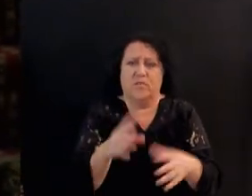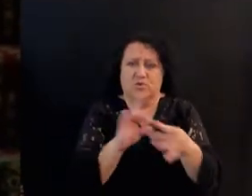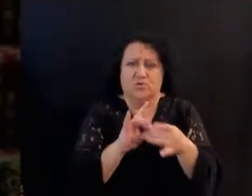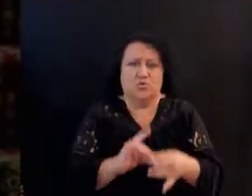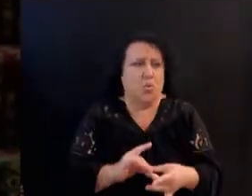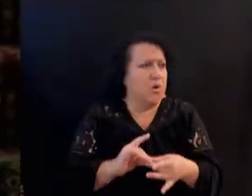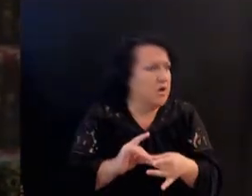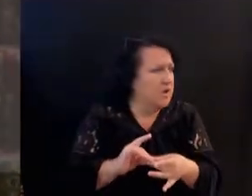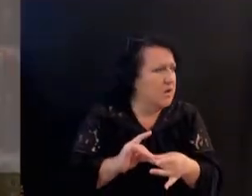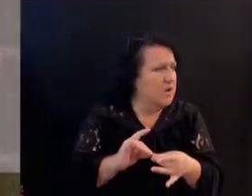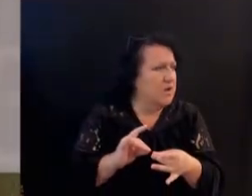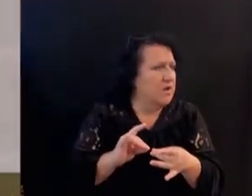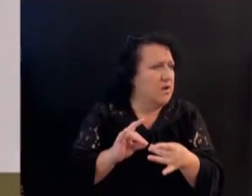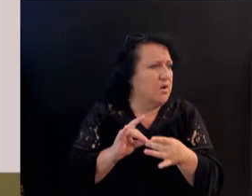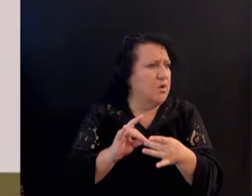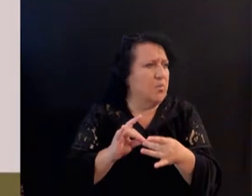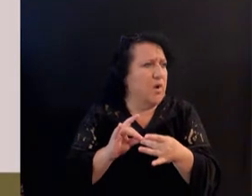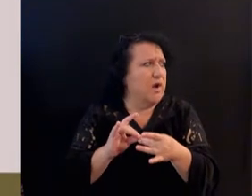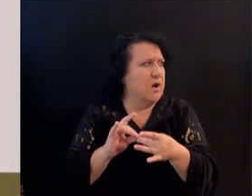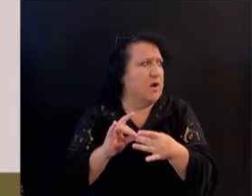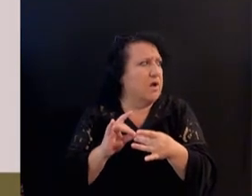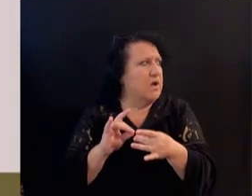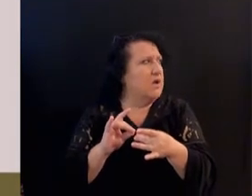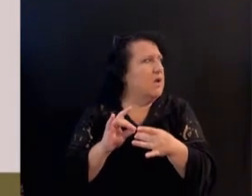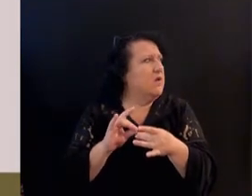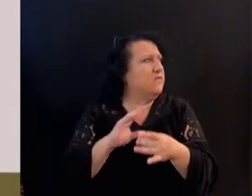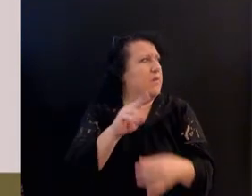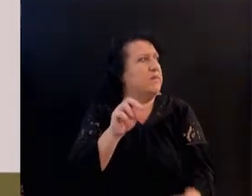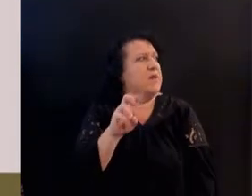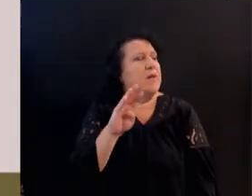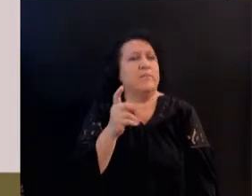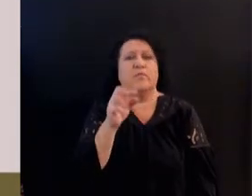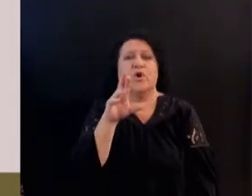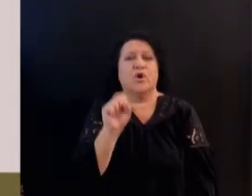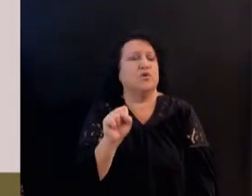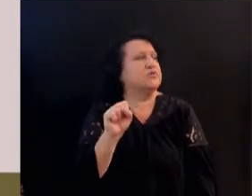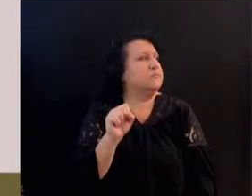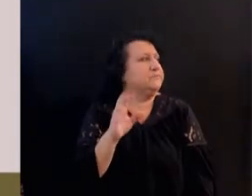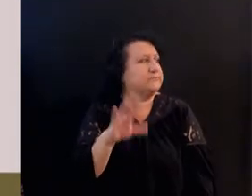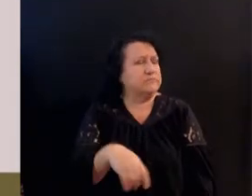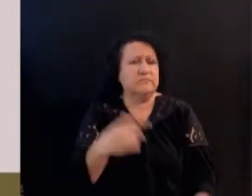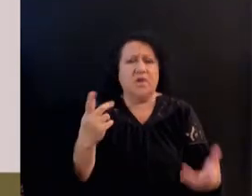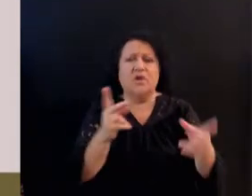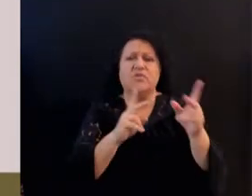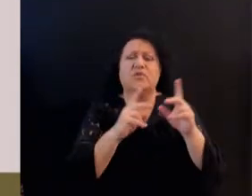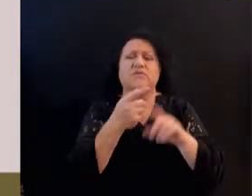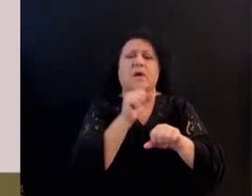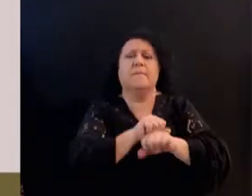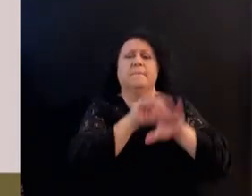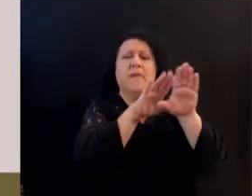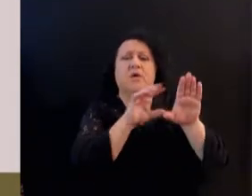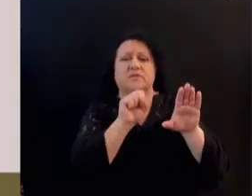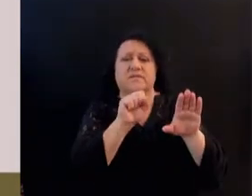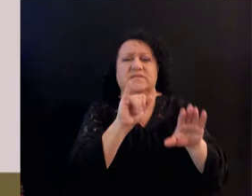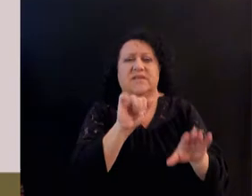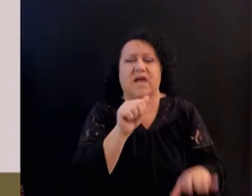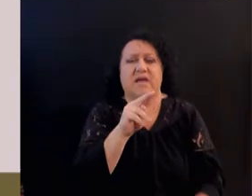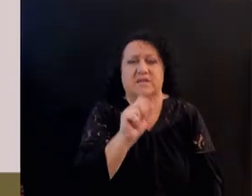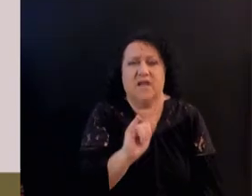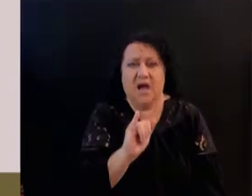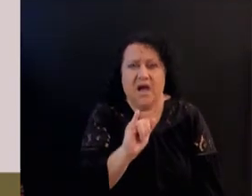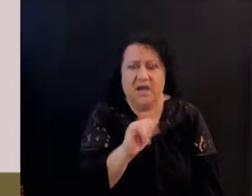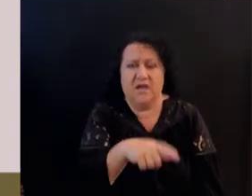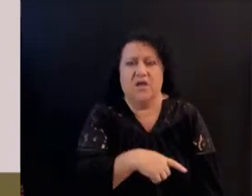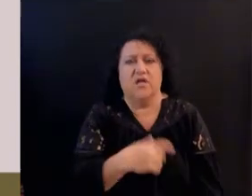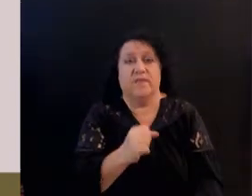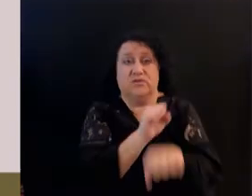is where the people have been moving on now from Mount Sinai, and they've experienced this miraculous division from bondage and slavery by